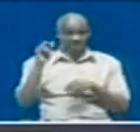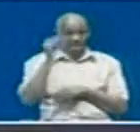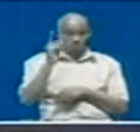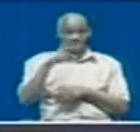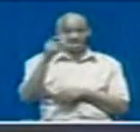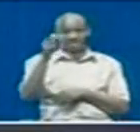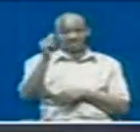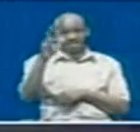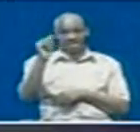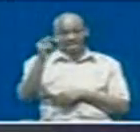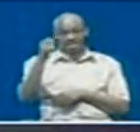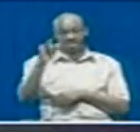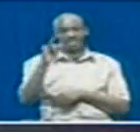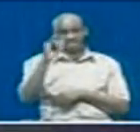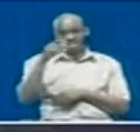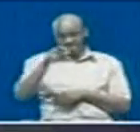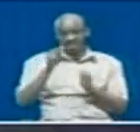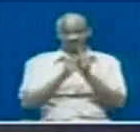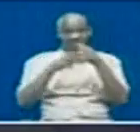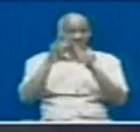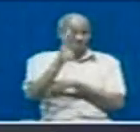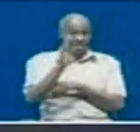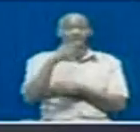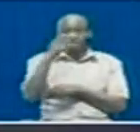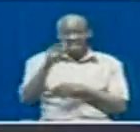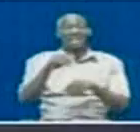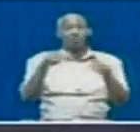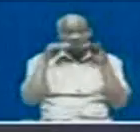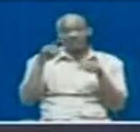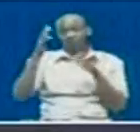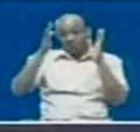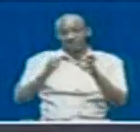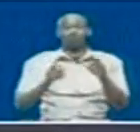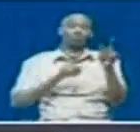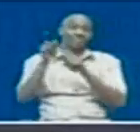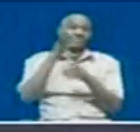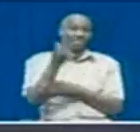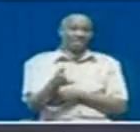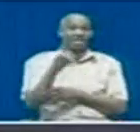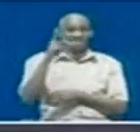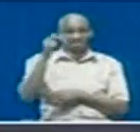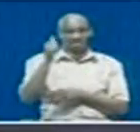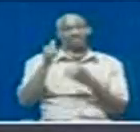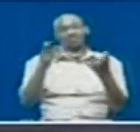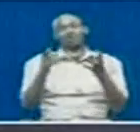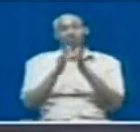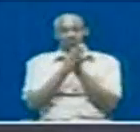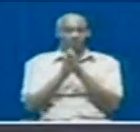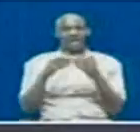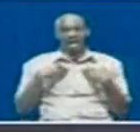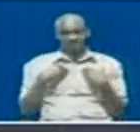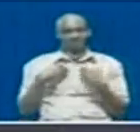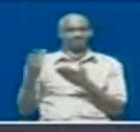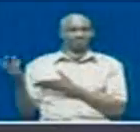Nairobi's Kasarani area, waiting for an agent to process their documents for them to travel. KTN's Catherine Omwantho has the